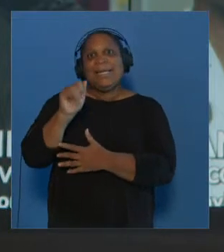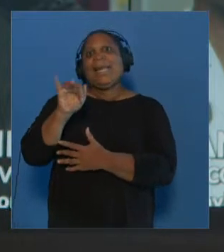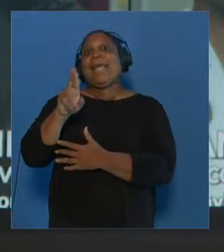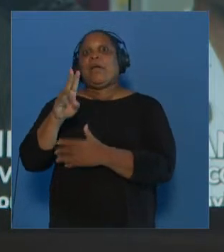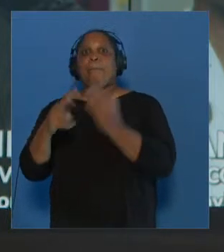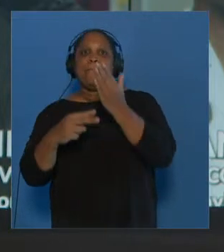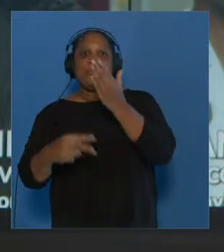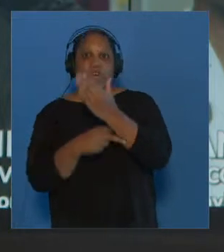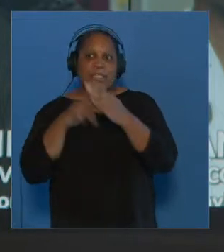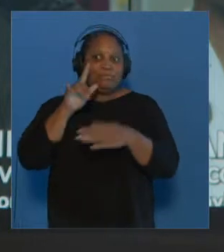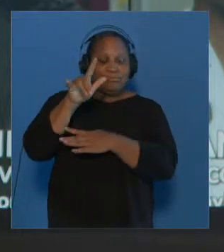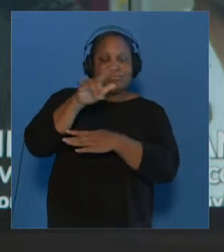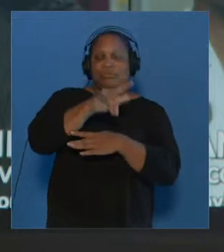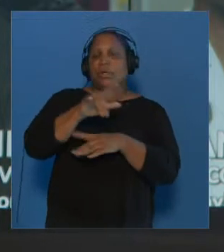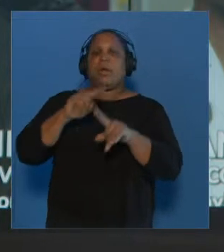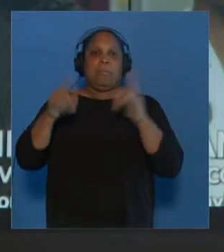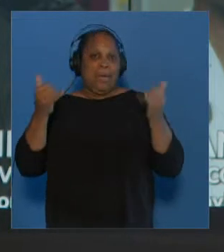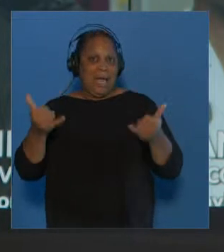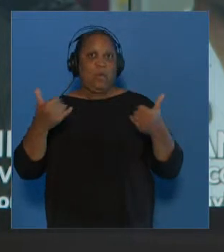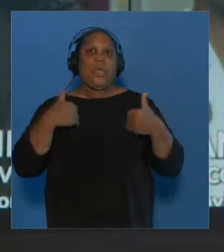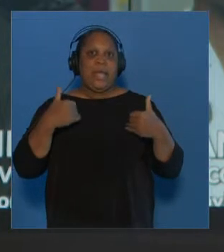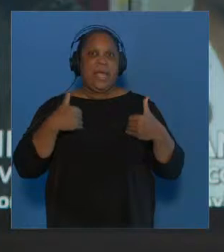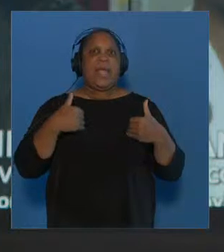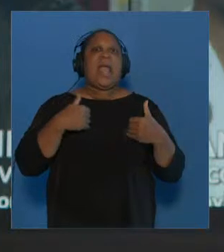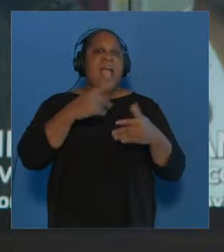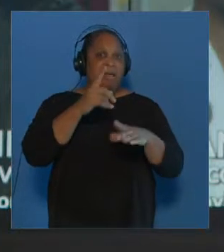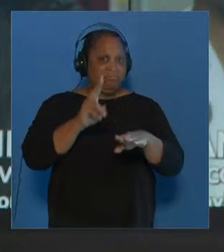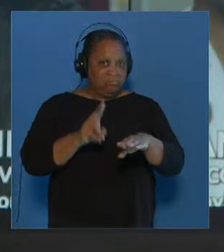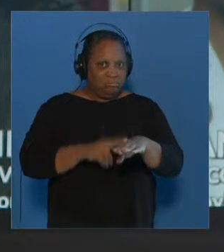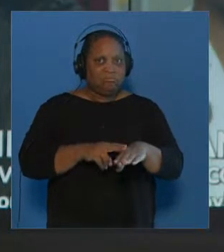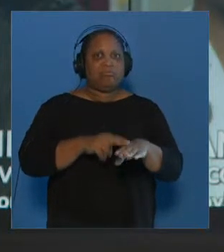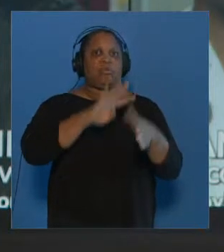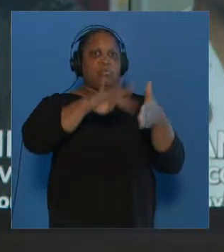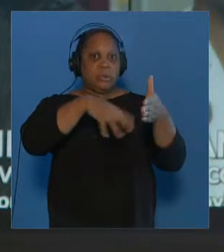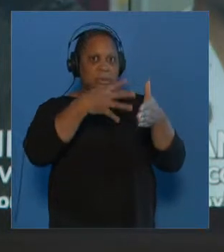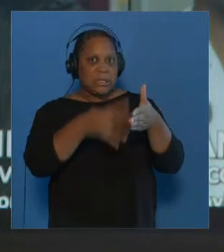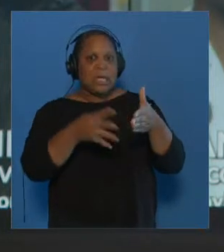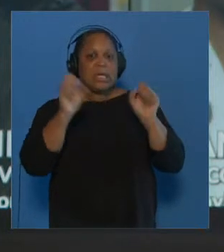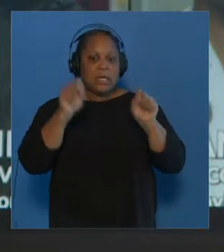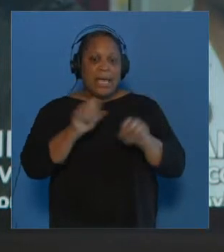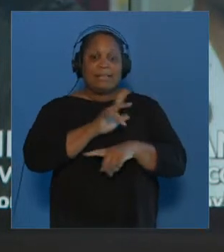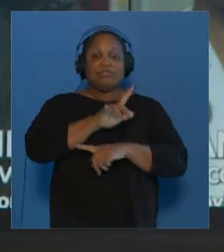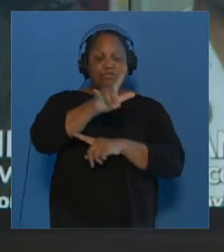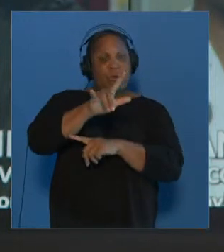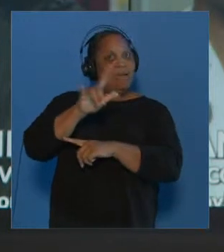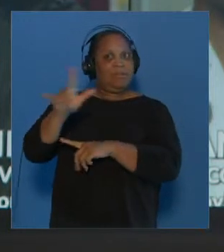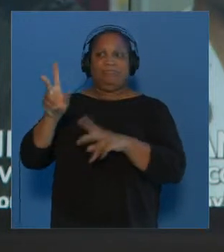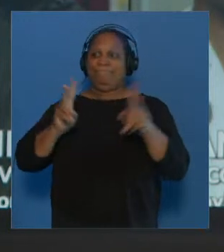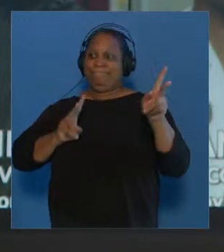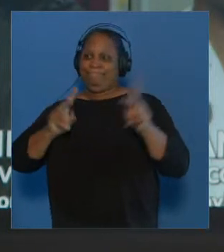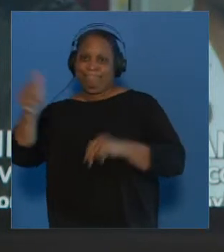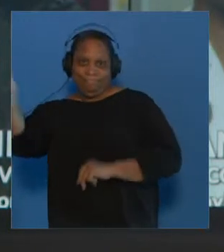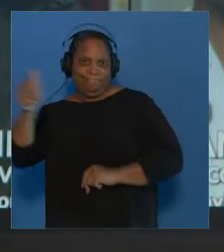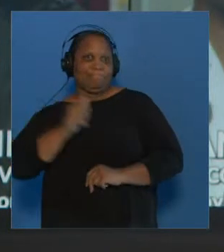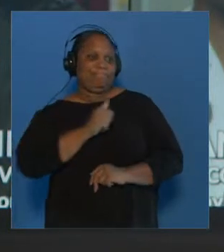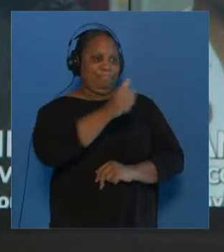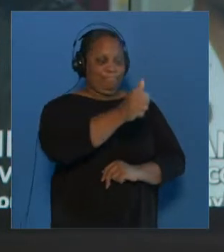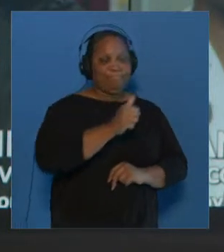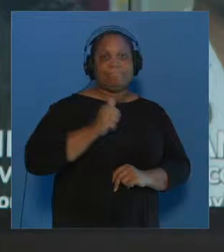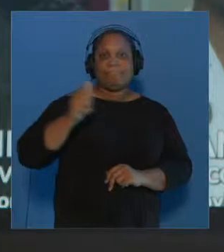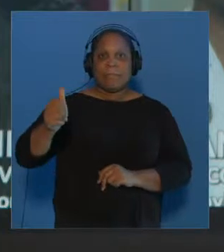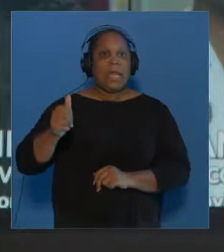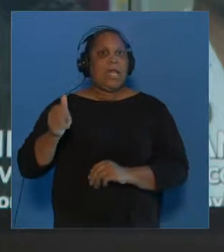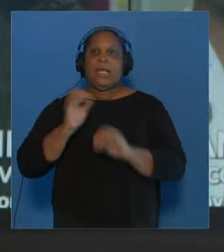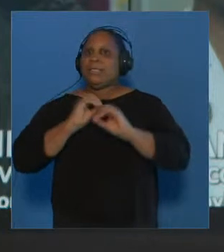is open to regularly scheduled commercial traffic, and persons are able to go ahead and travel. There are no travel restrictions to people who are